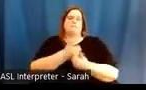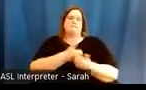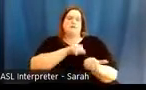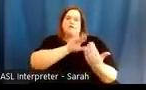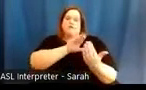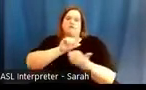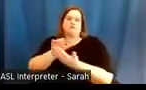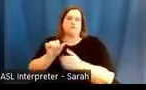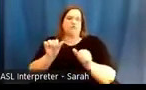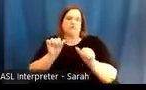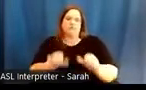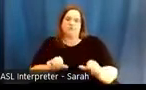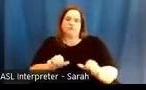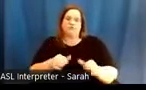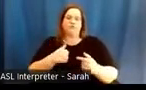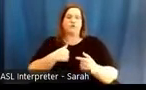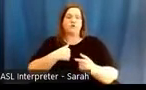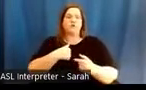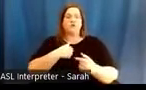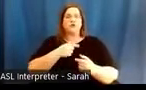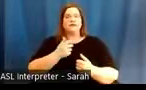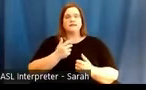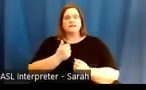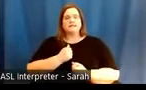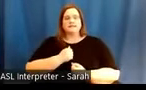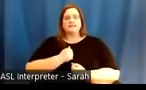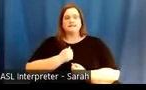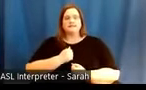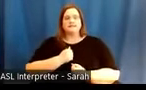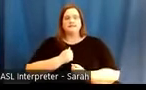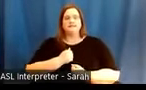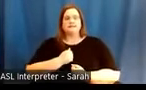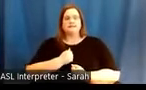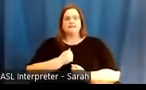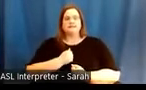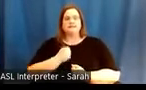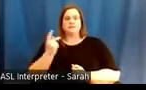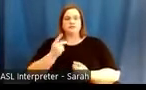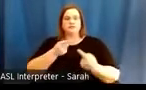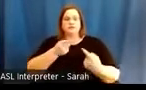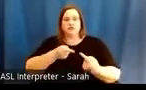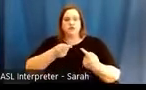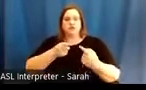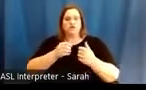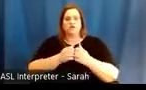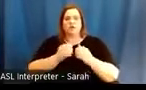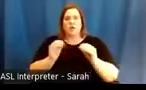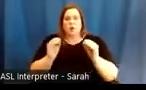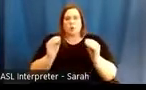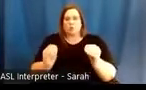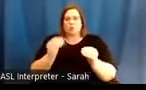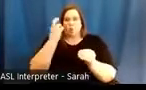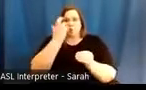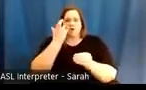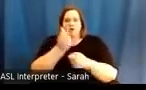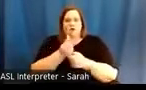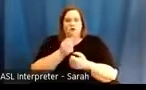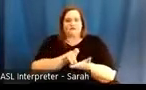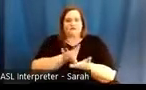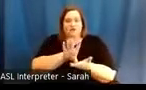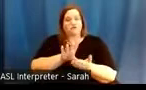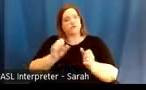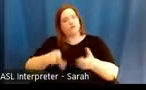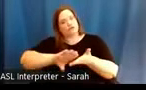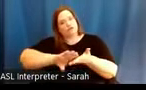We have struggled to fight this eviction. They're giving us a no-cause eviction because they can get away with